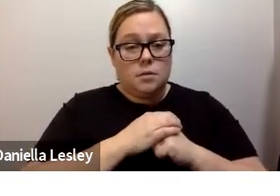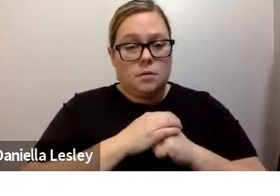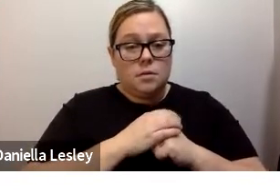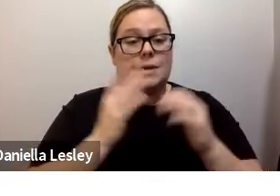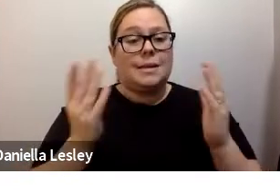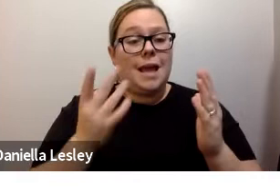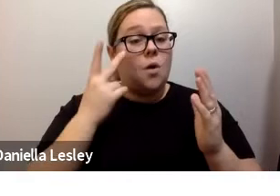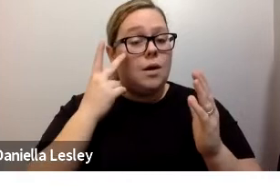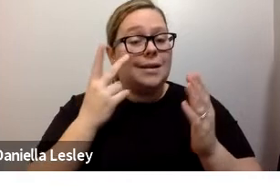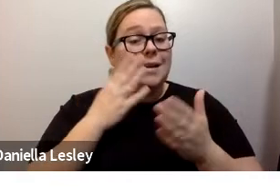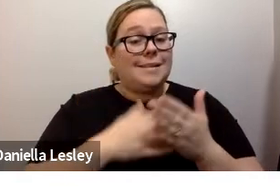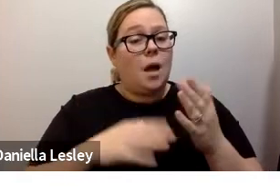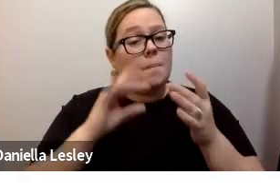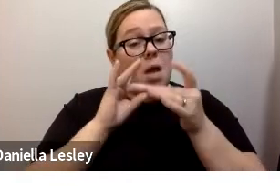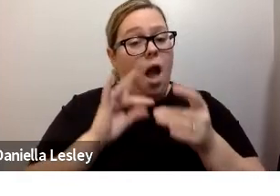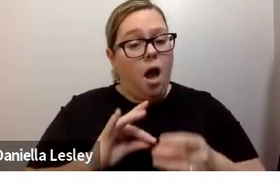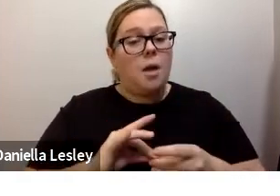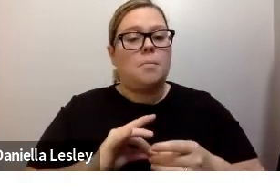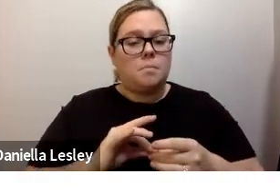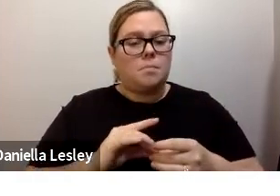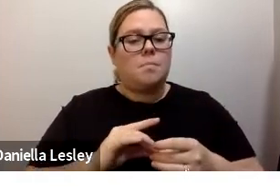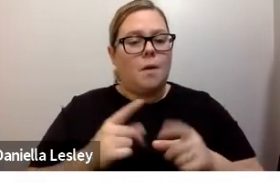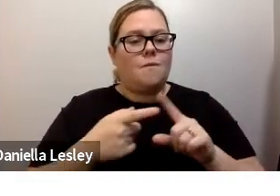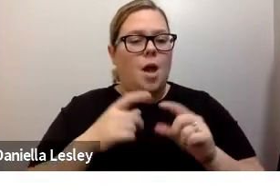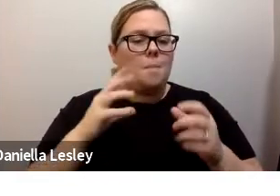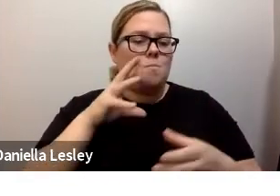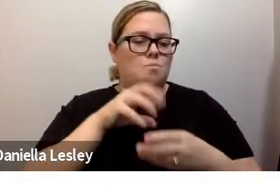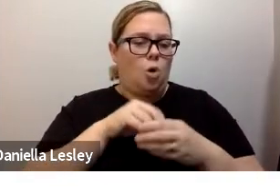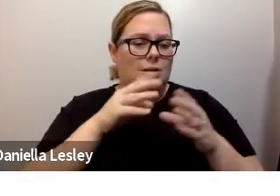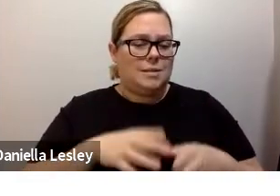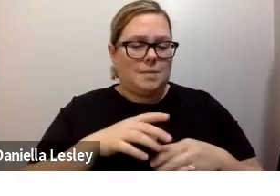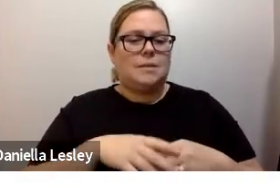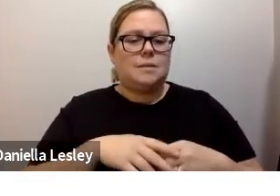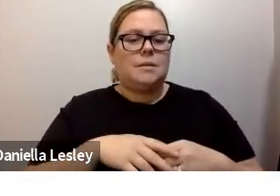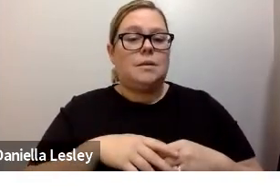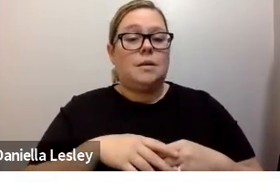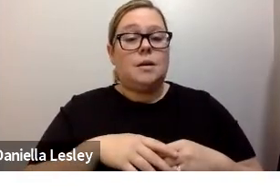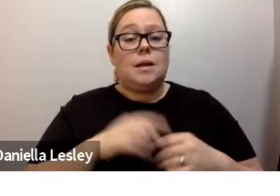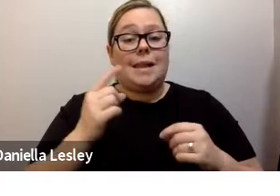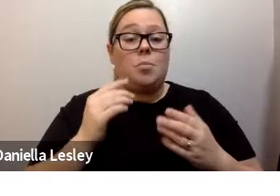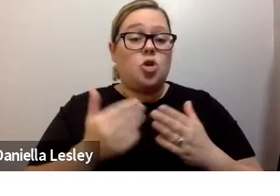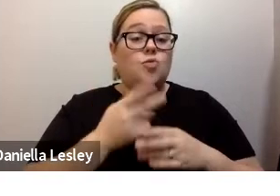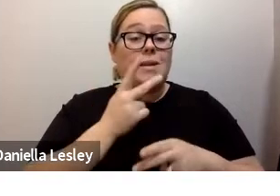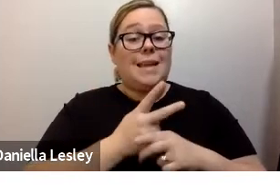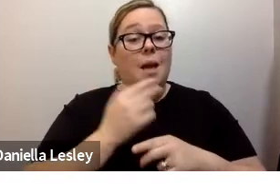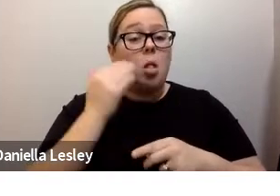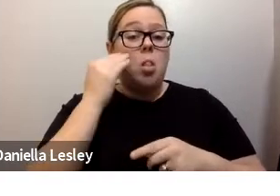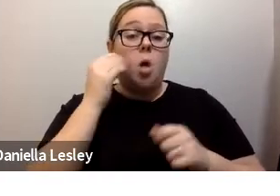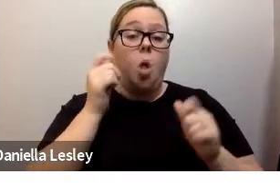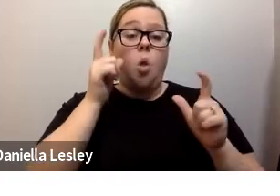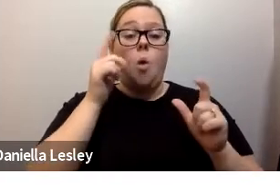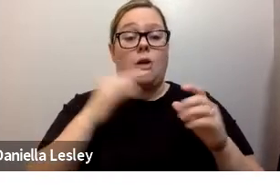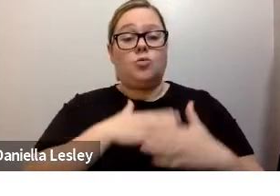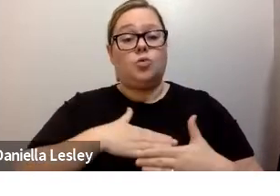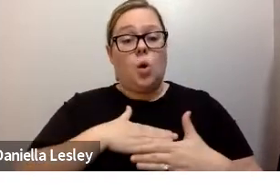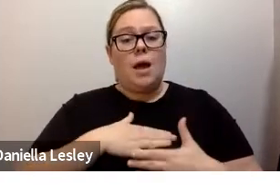Here we see some comments made by the participants thus far. For example, something new to keep alert and enjoy.